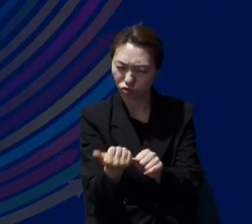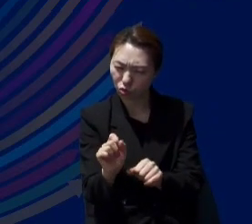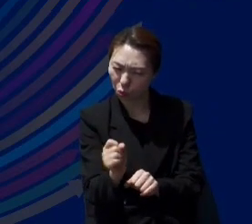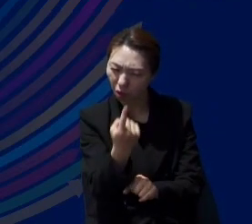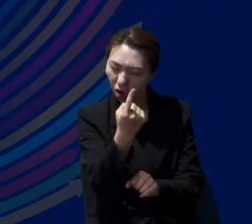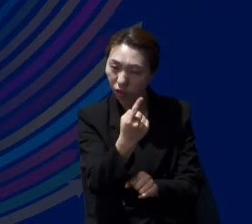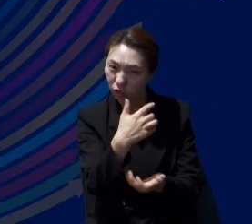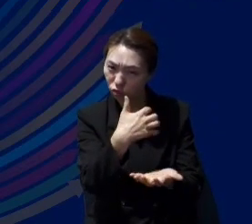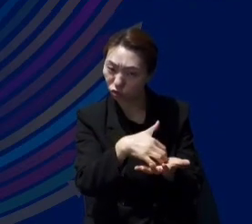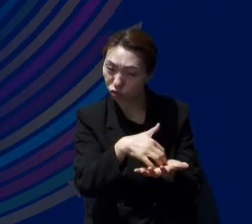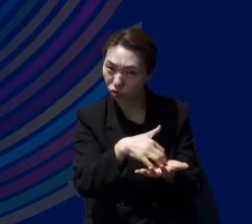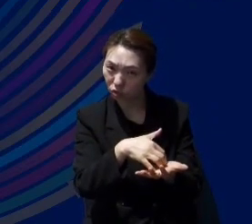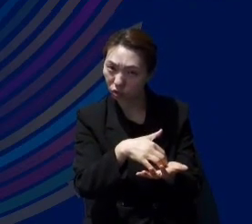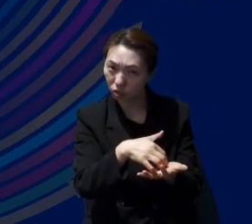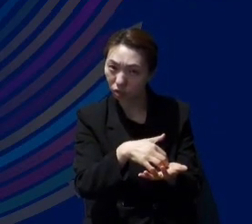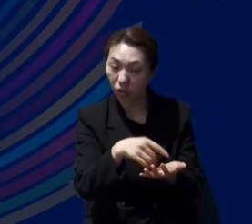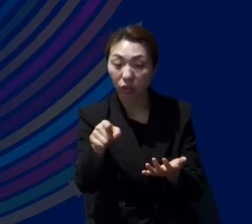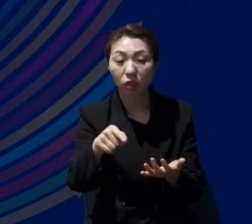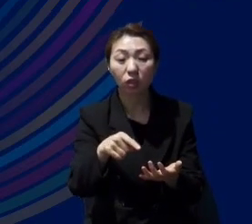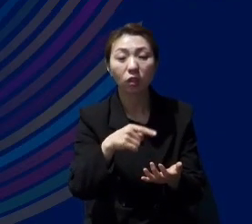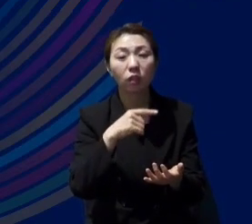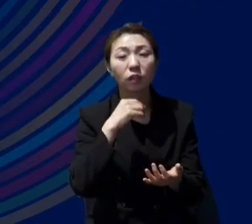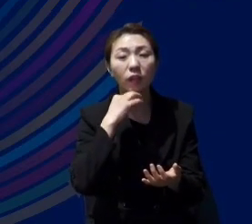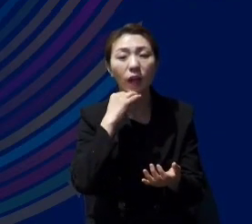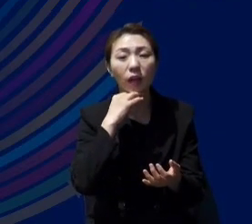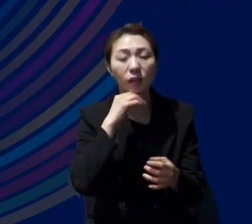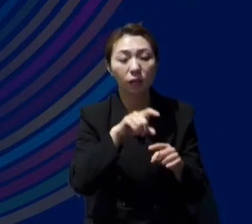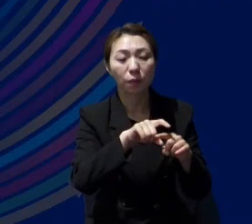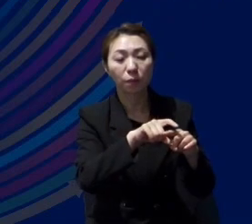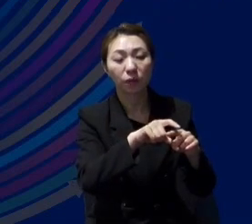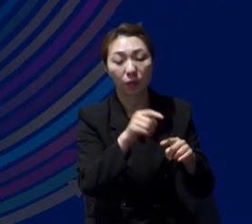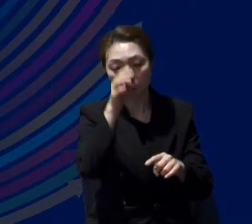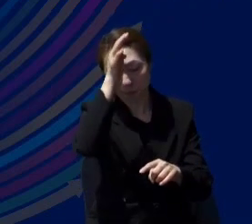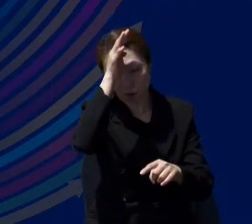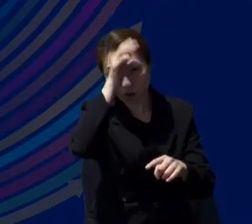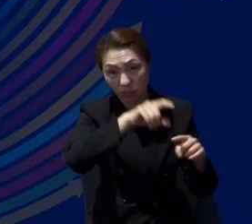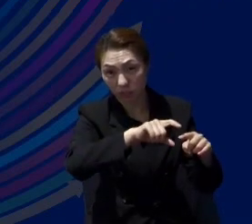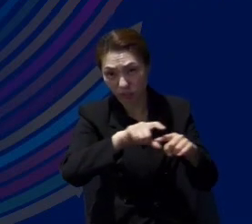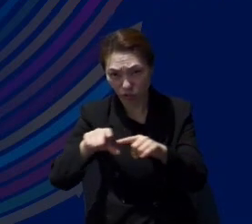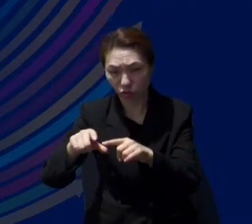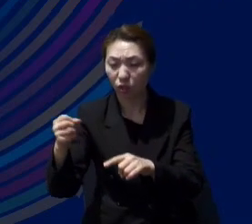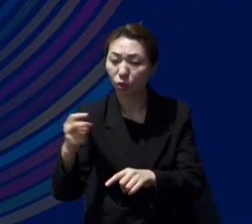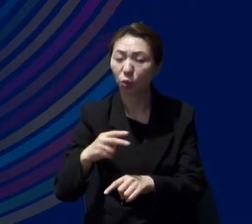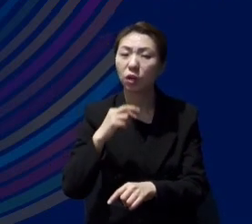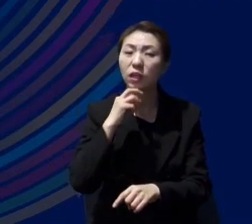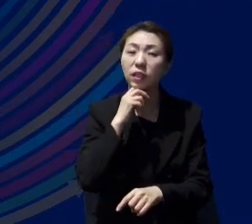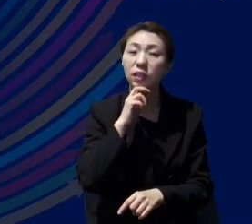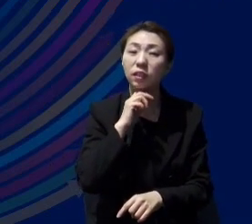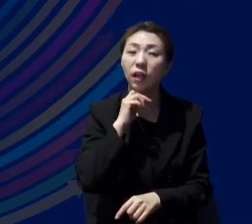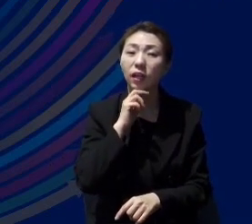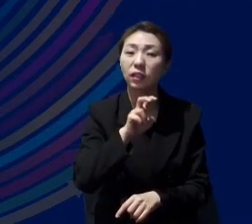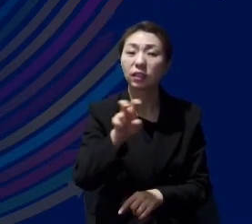the liver cancer, and the self-harm is the second. So